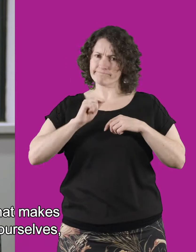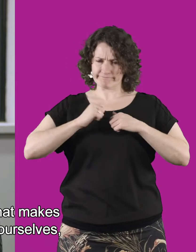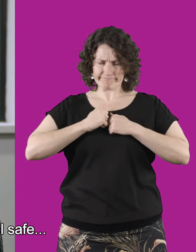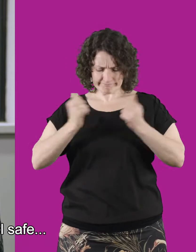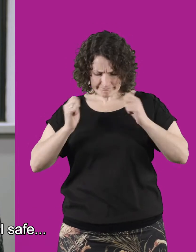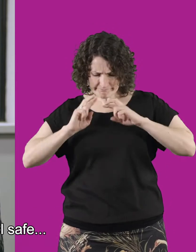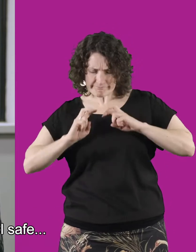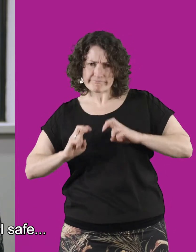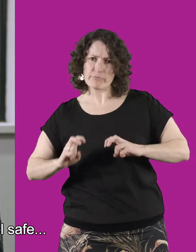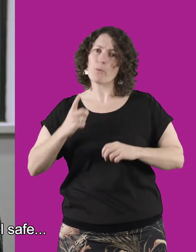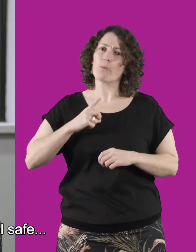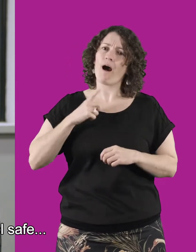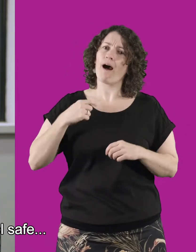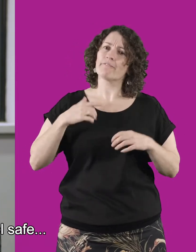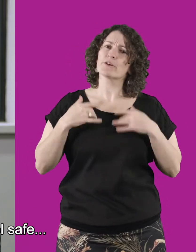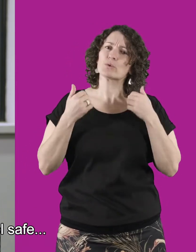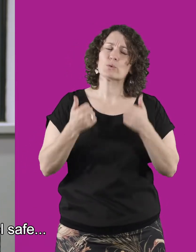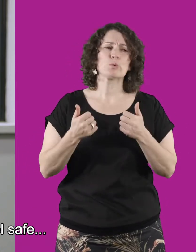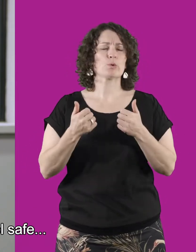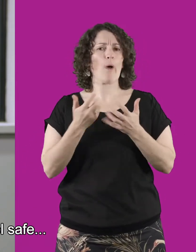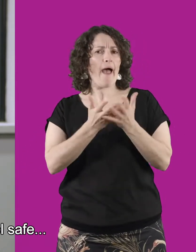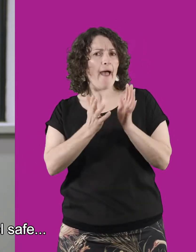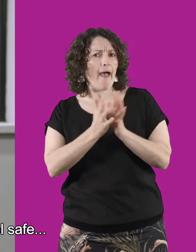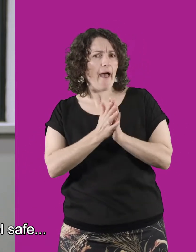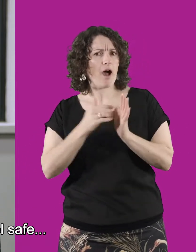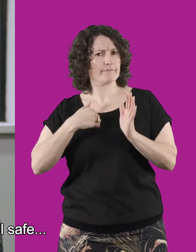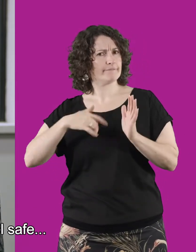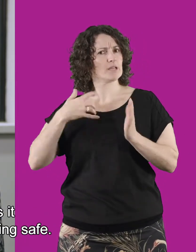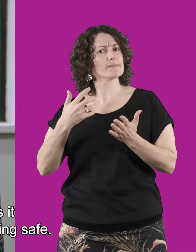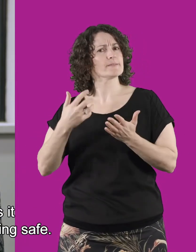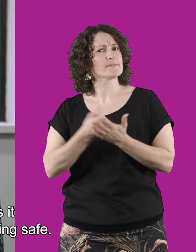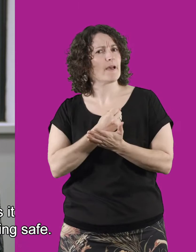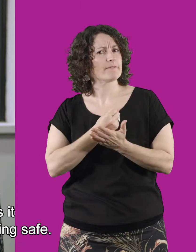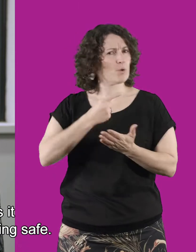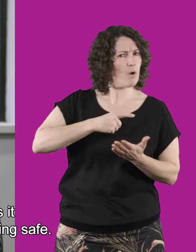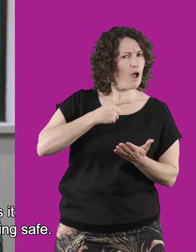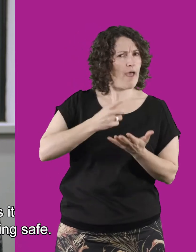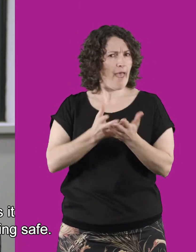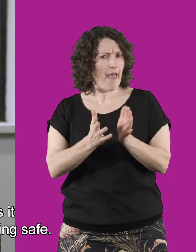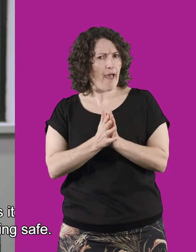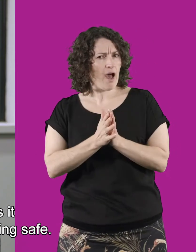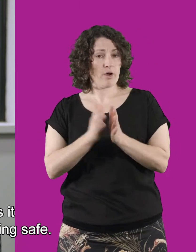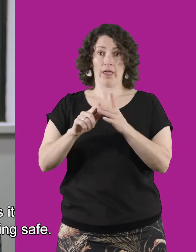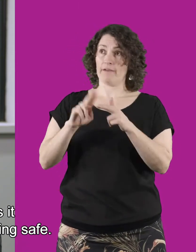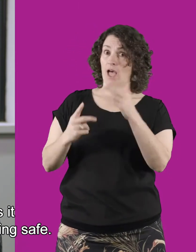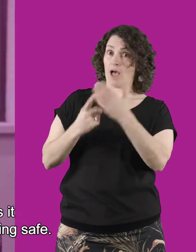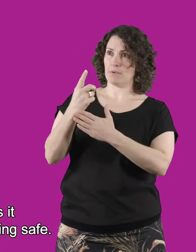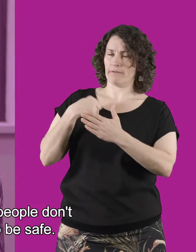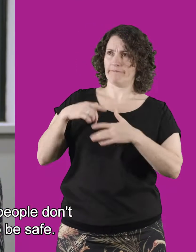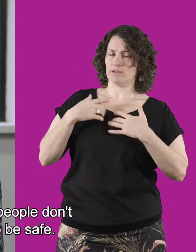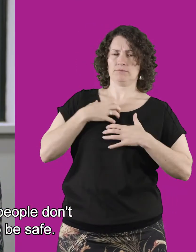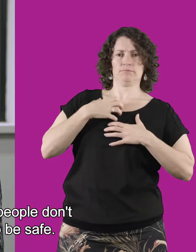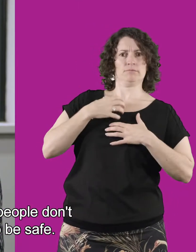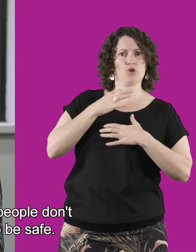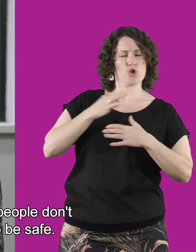about ourselves. What is it that helps me feel safe? And what is it that stops me feeling safe?